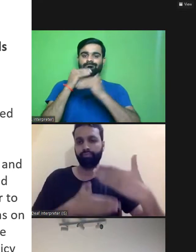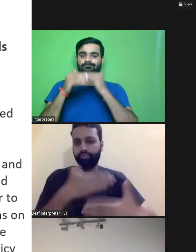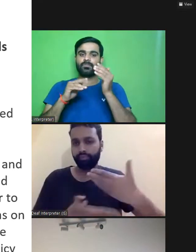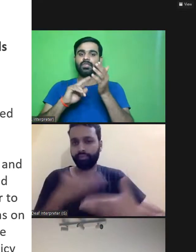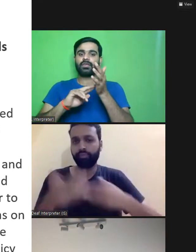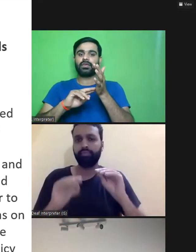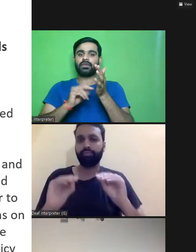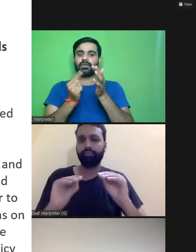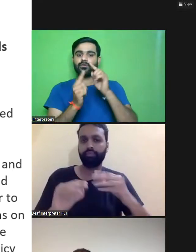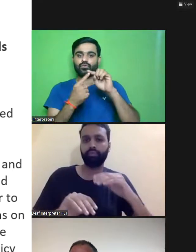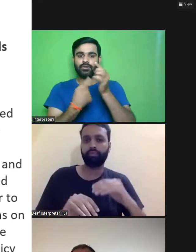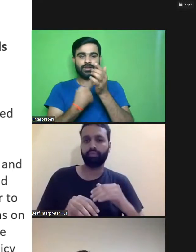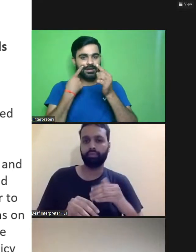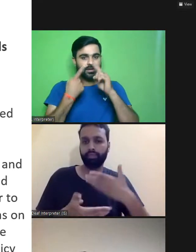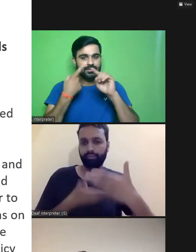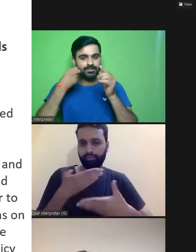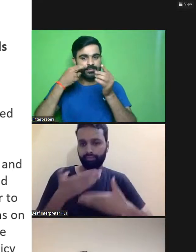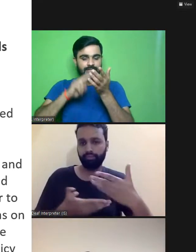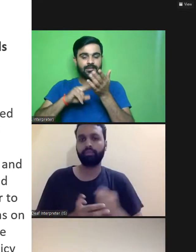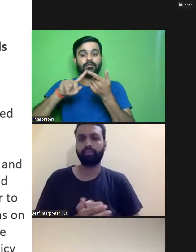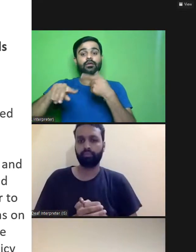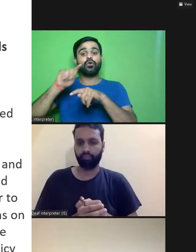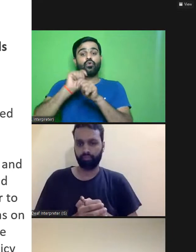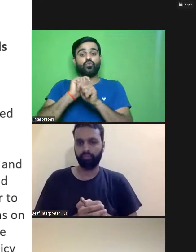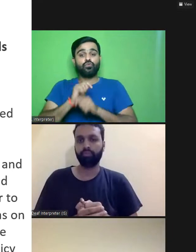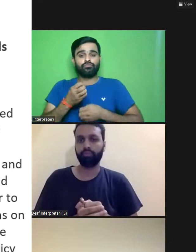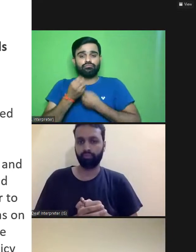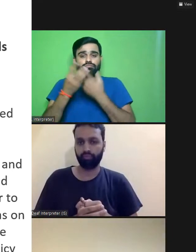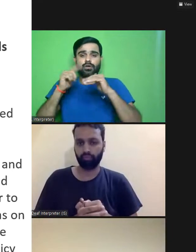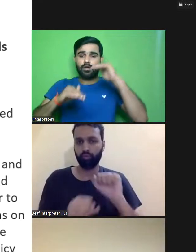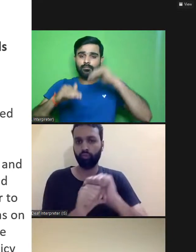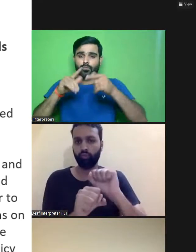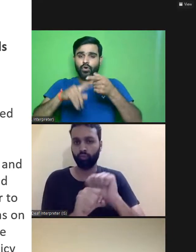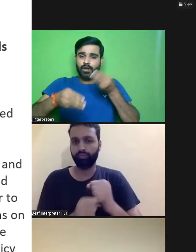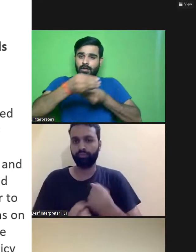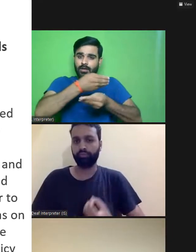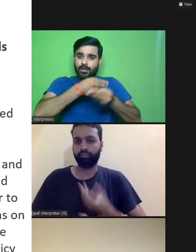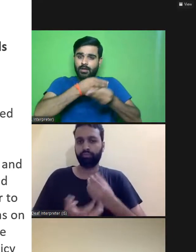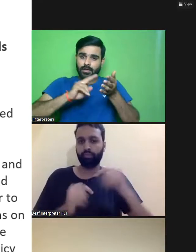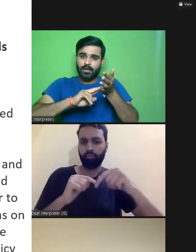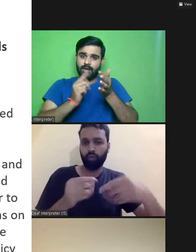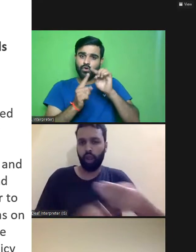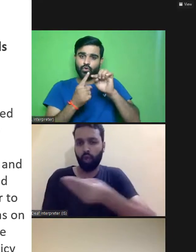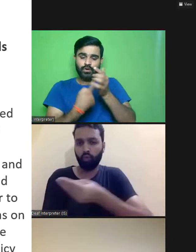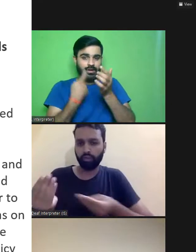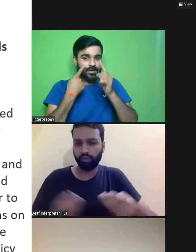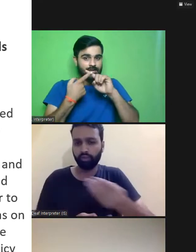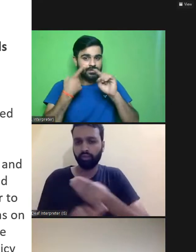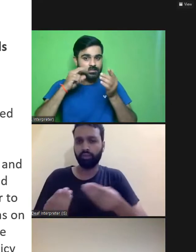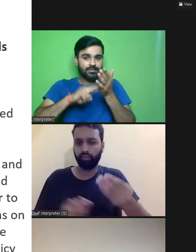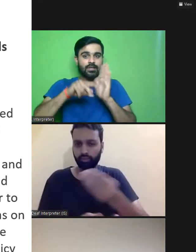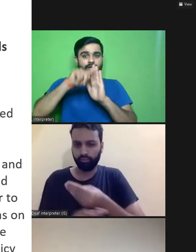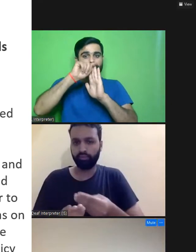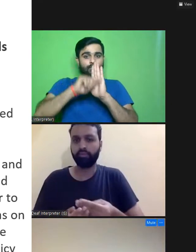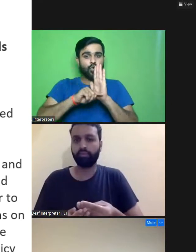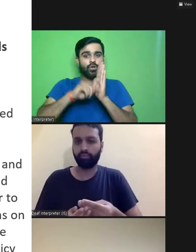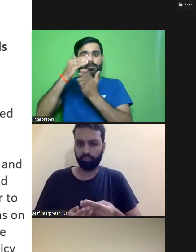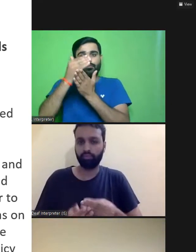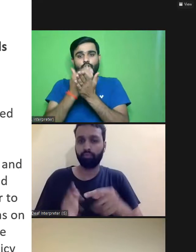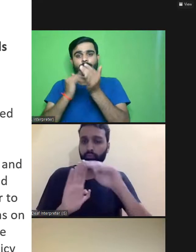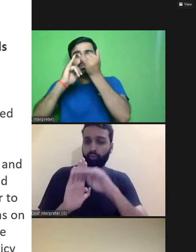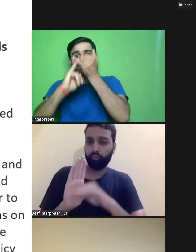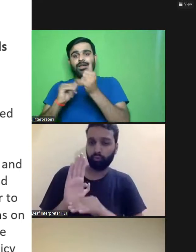nutrition. His work explores the political economy of nutrition policy and programming in South Asia